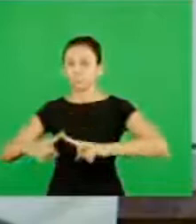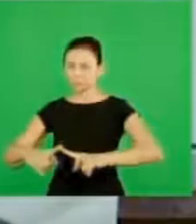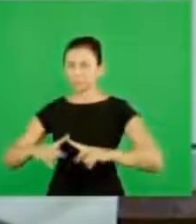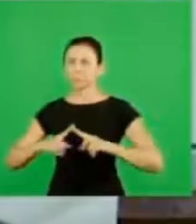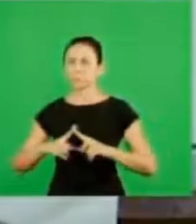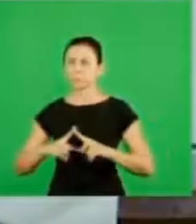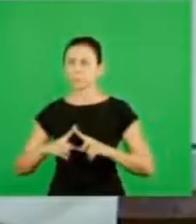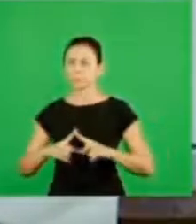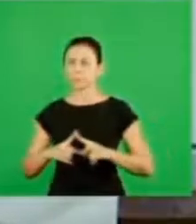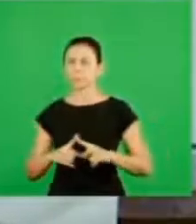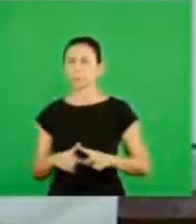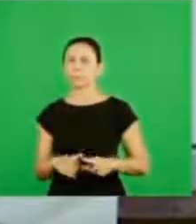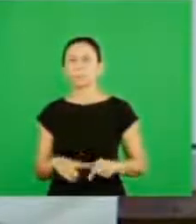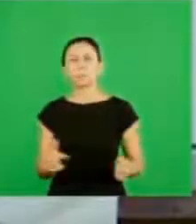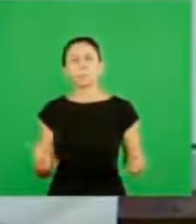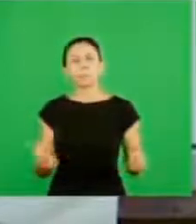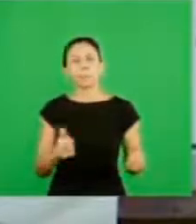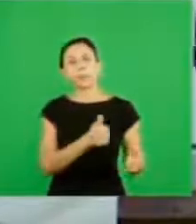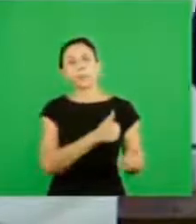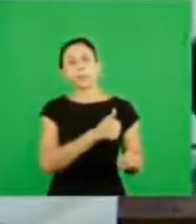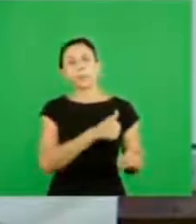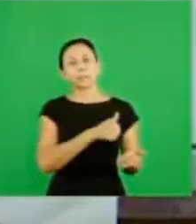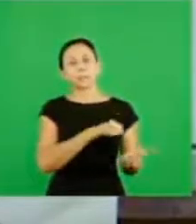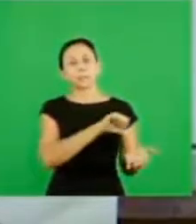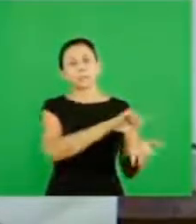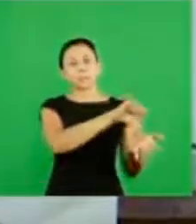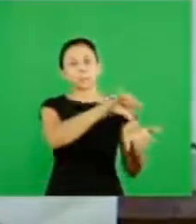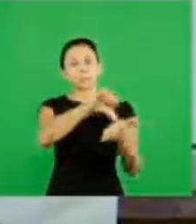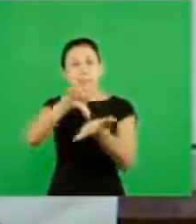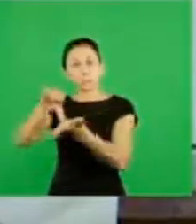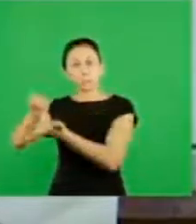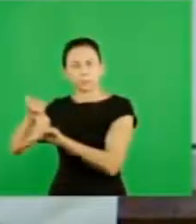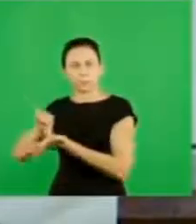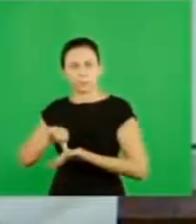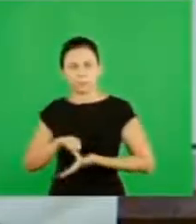problems. What happened inside of the churches? There was